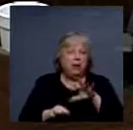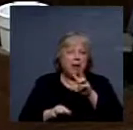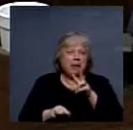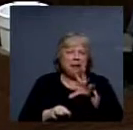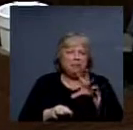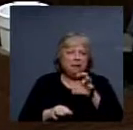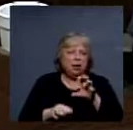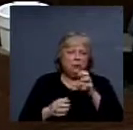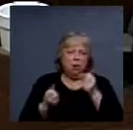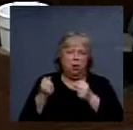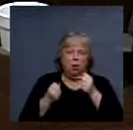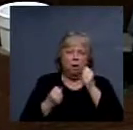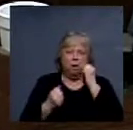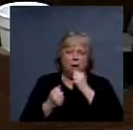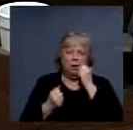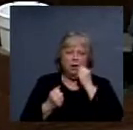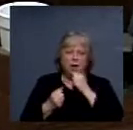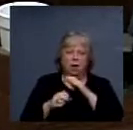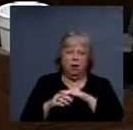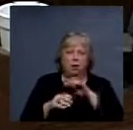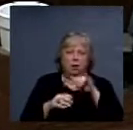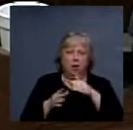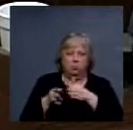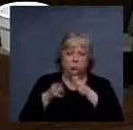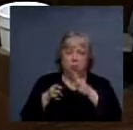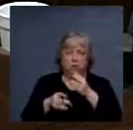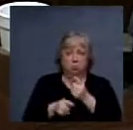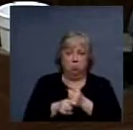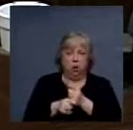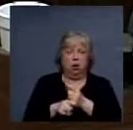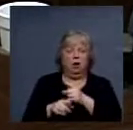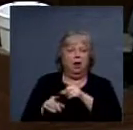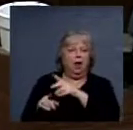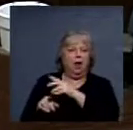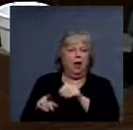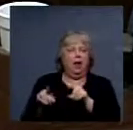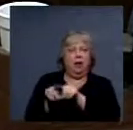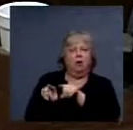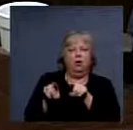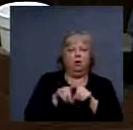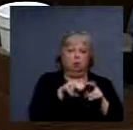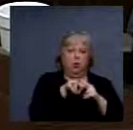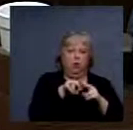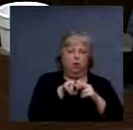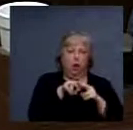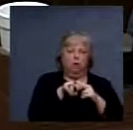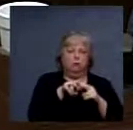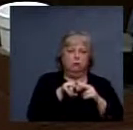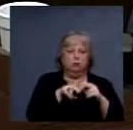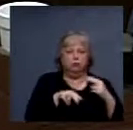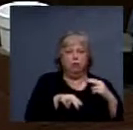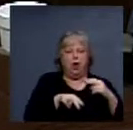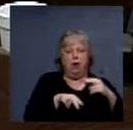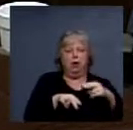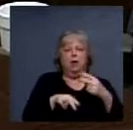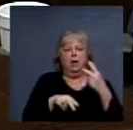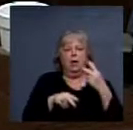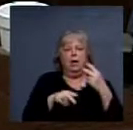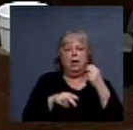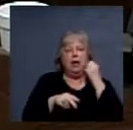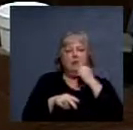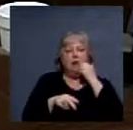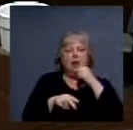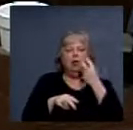6,500 cars per day on that drive. There's also a railroad track, and there are 2 trains per day,